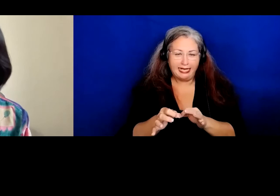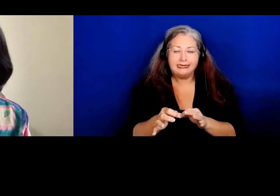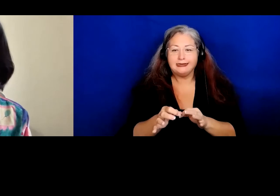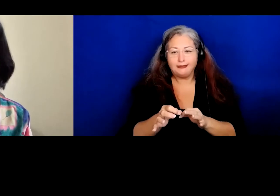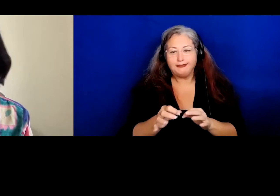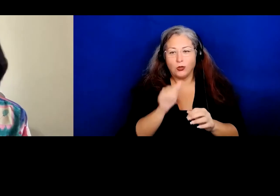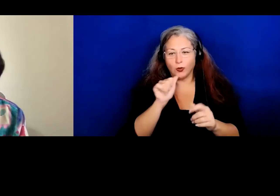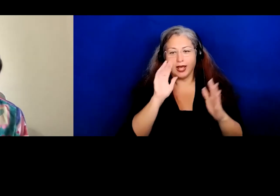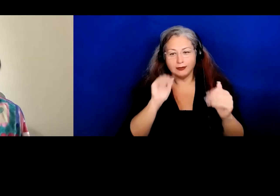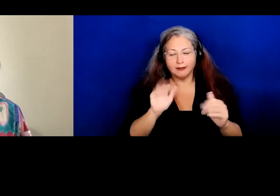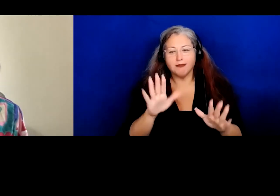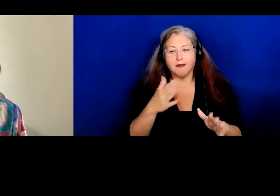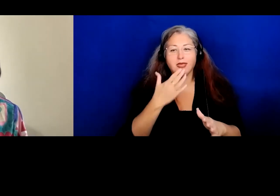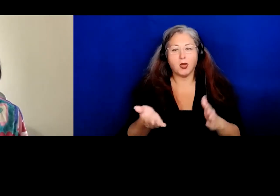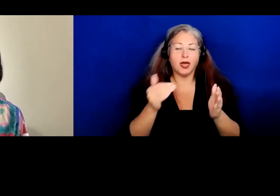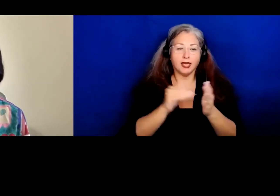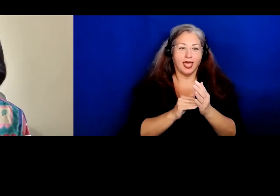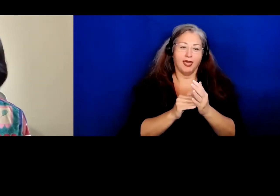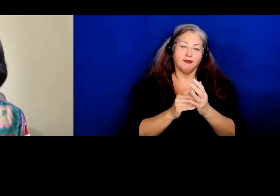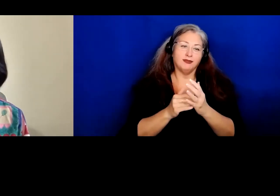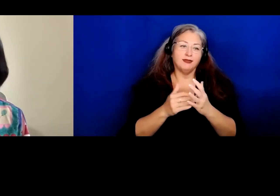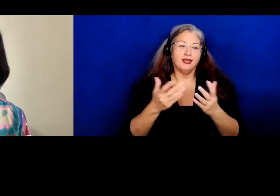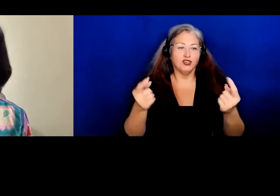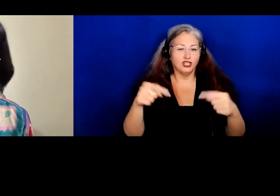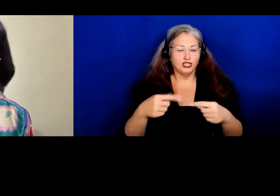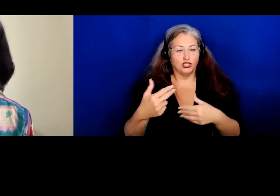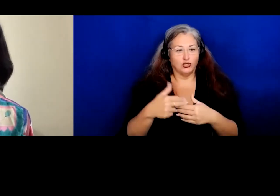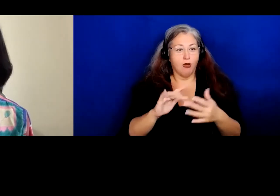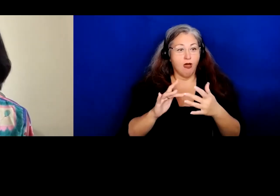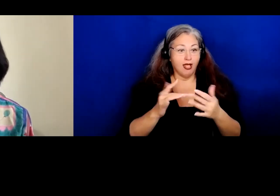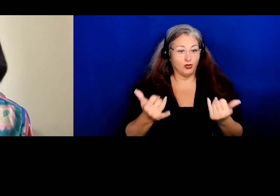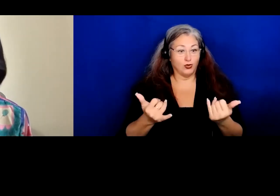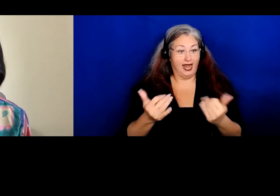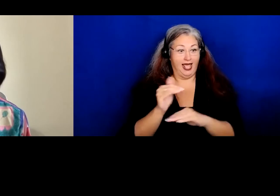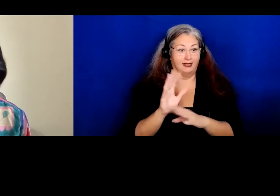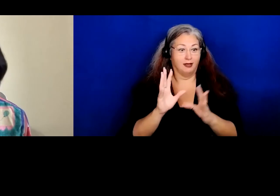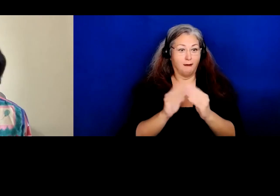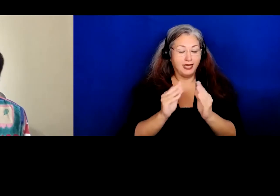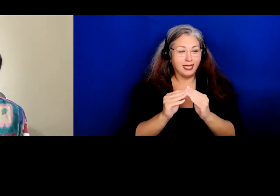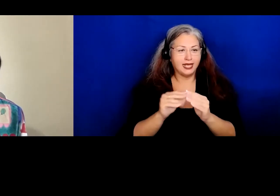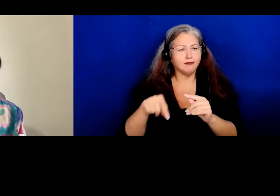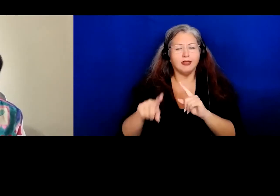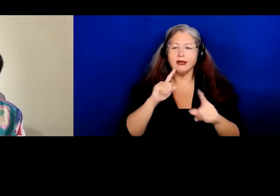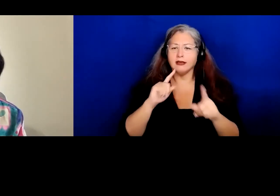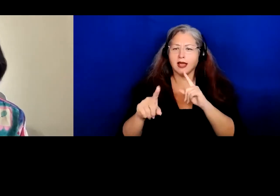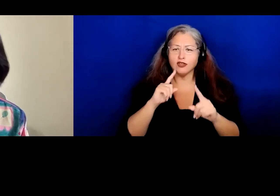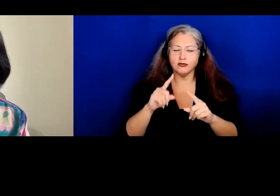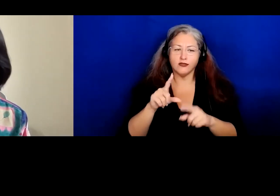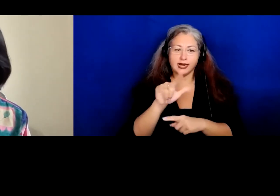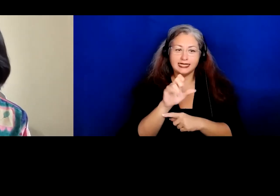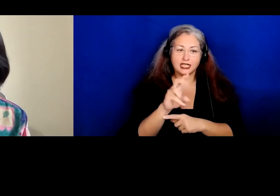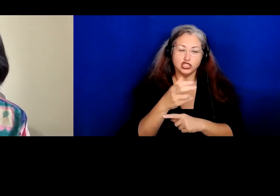expected. But thank you again so much for joining us online for tonight's reading and conversation with Lisa